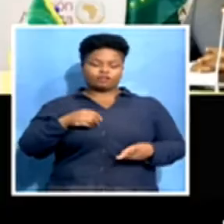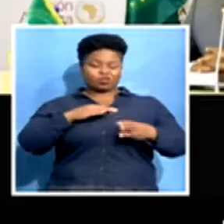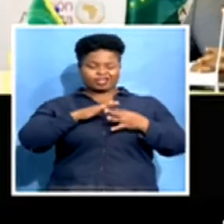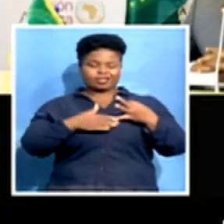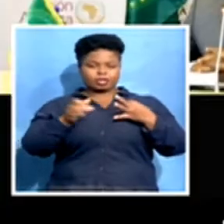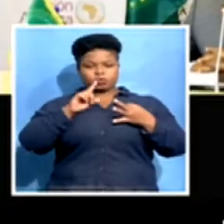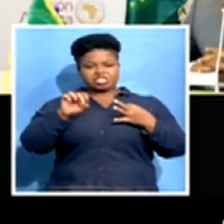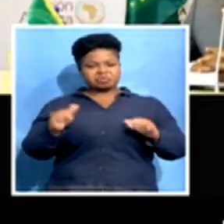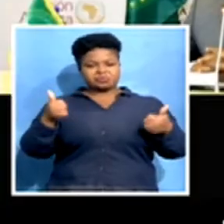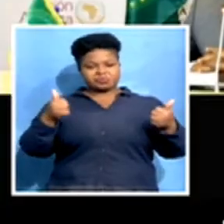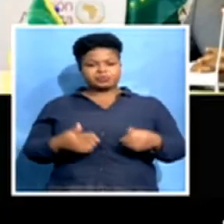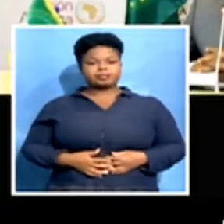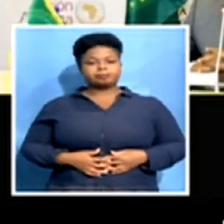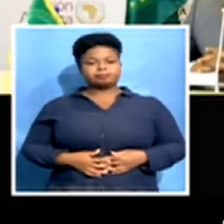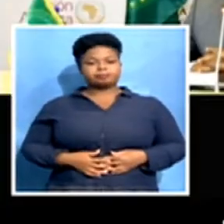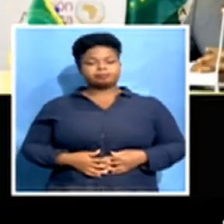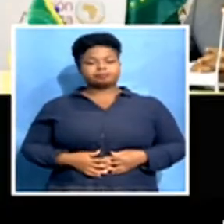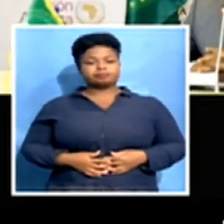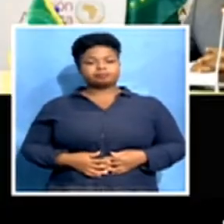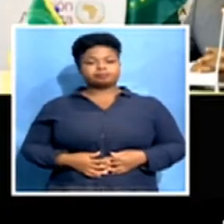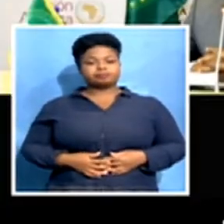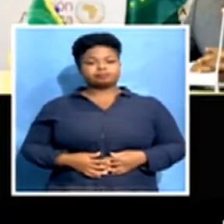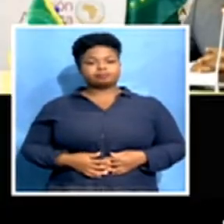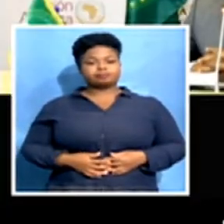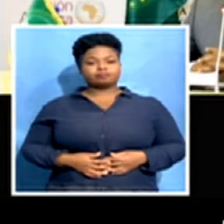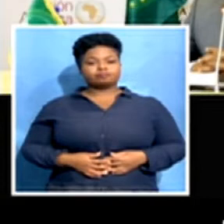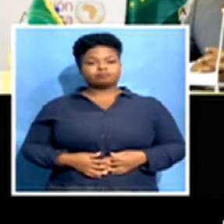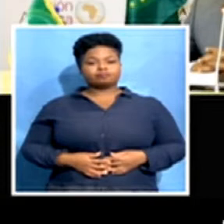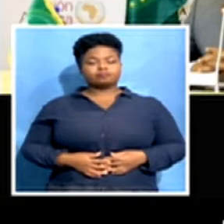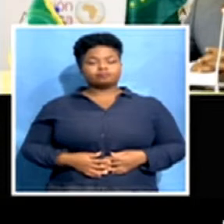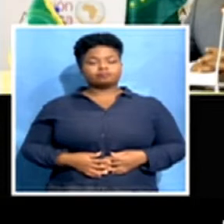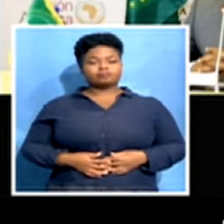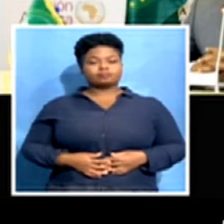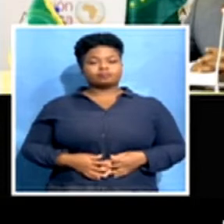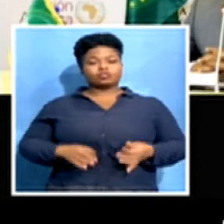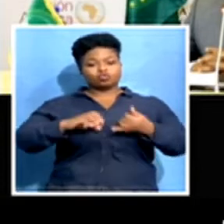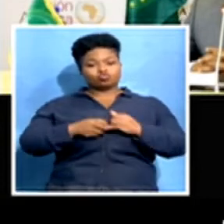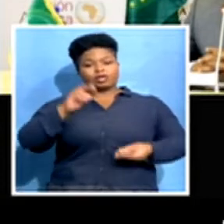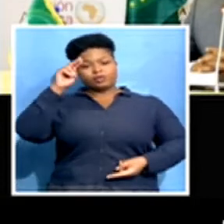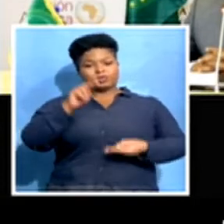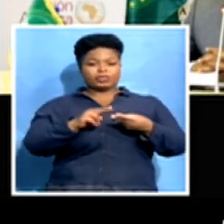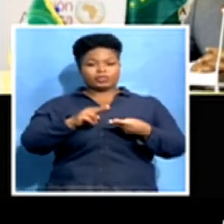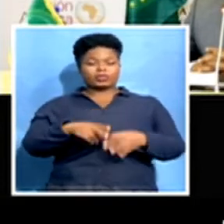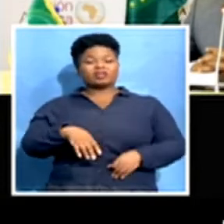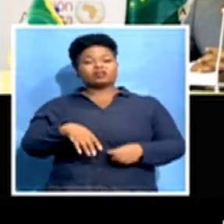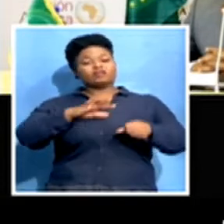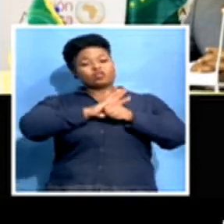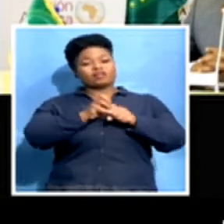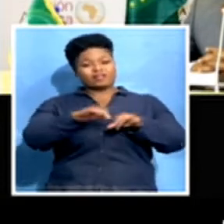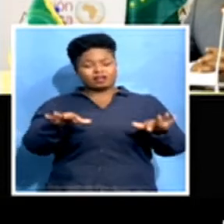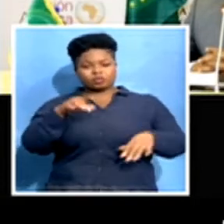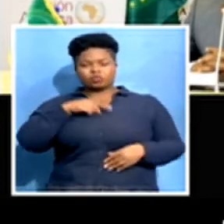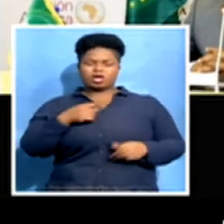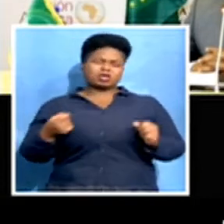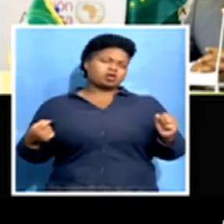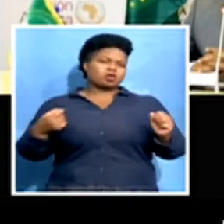The basic principles of fighting a pandemic or an outbreak is that conflicts do not bode well with